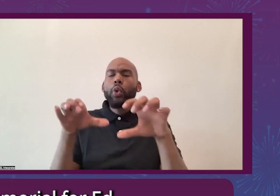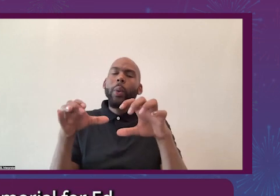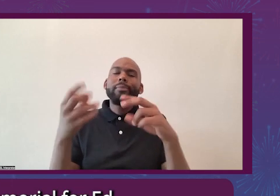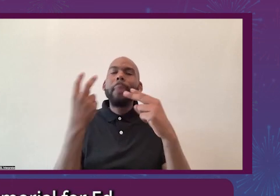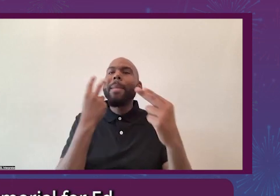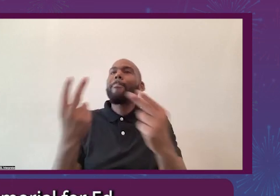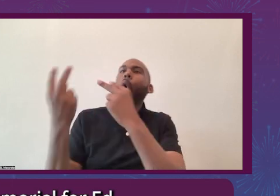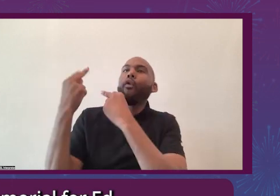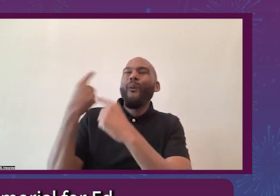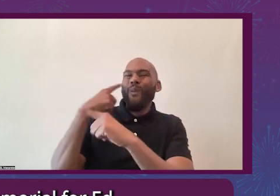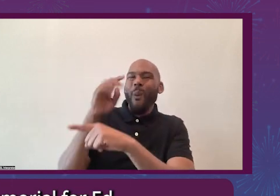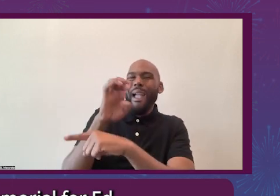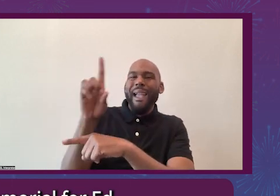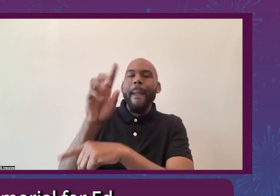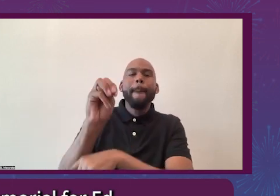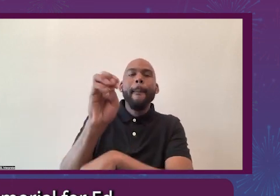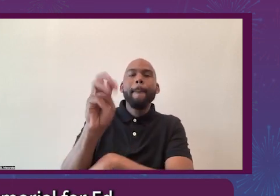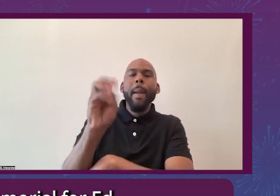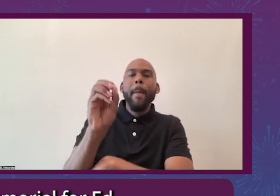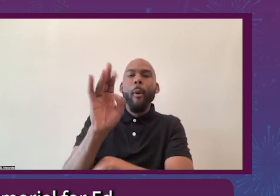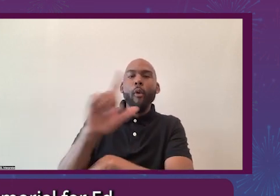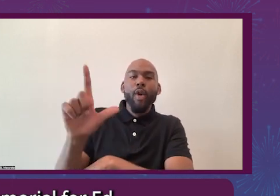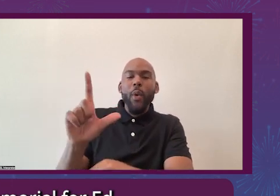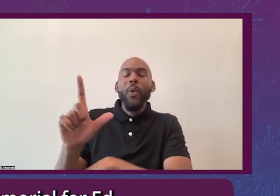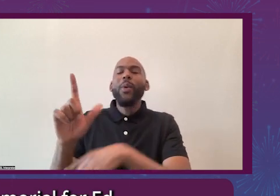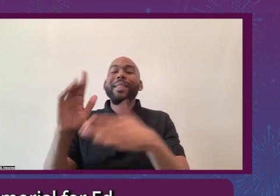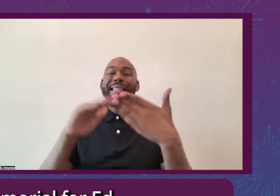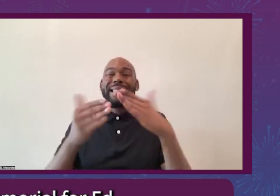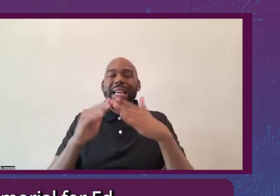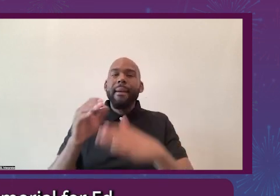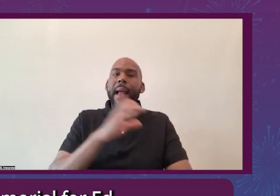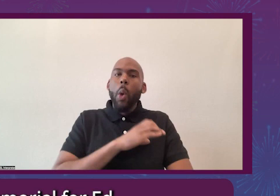about doing some kind of a memorial for Ed. And the